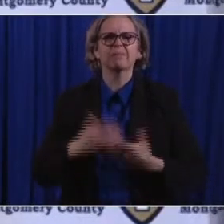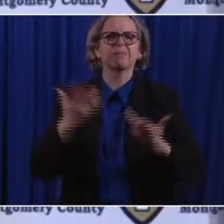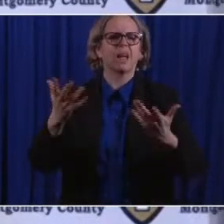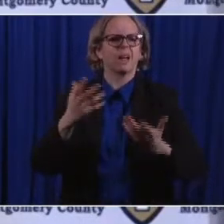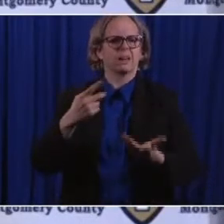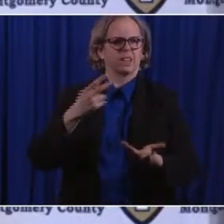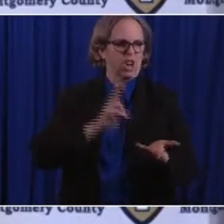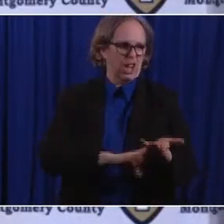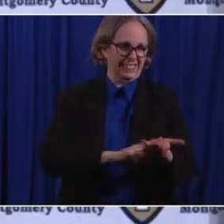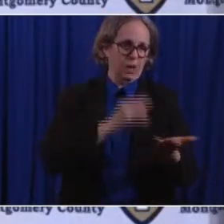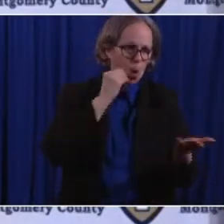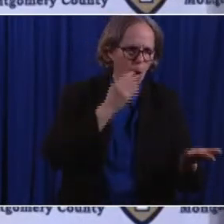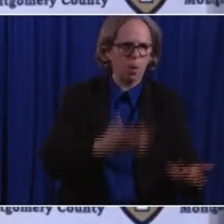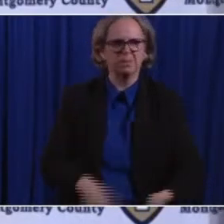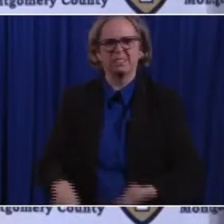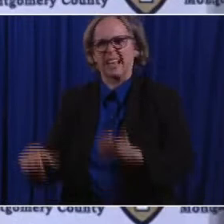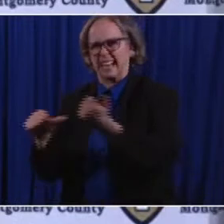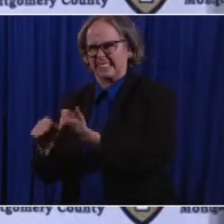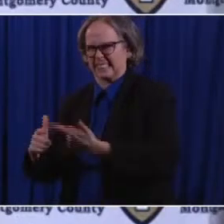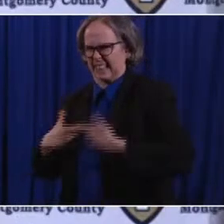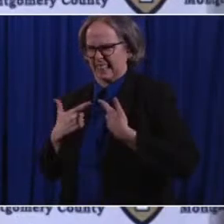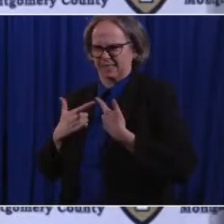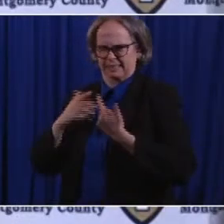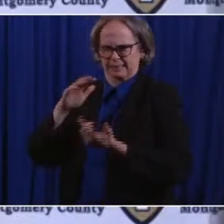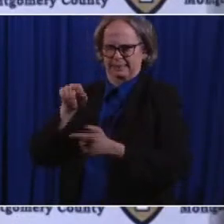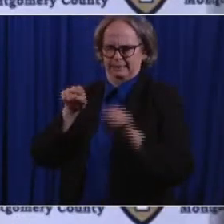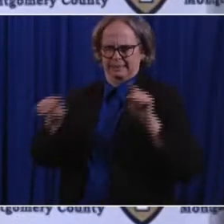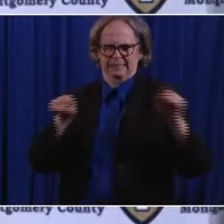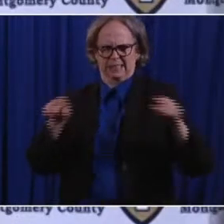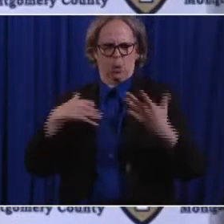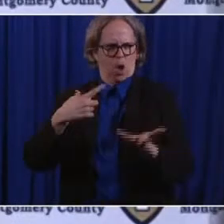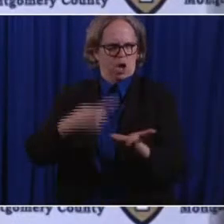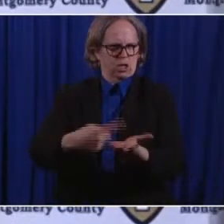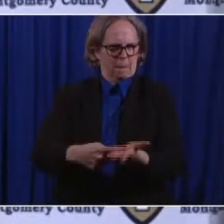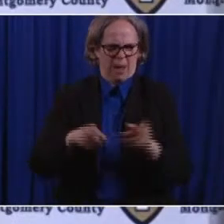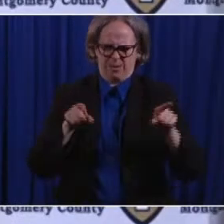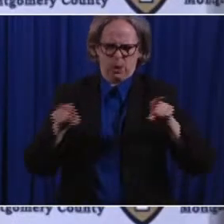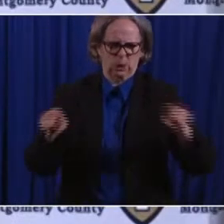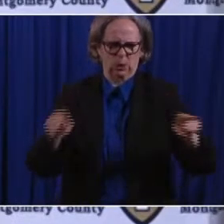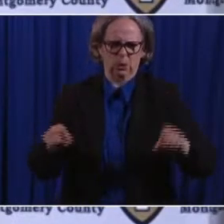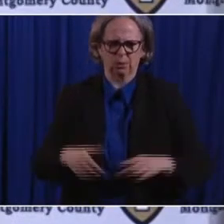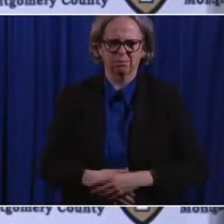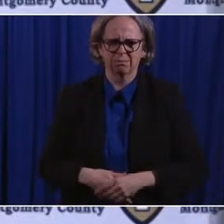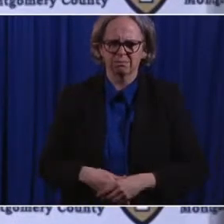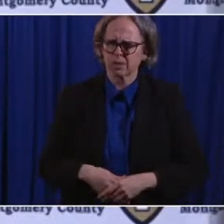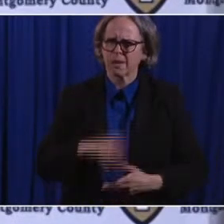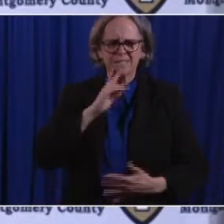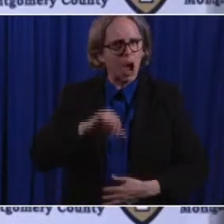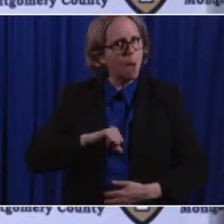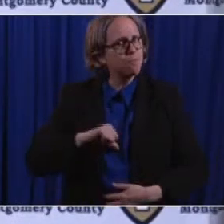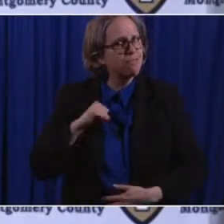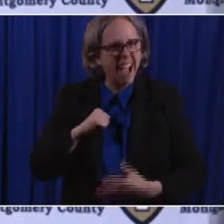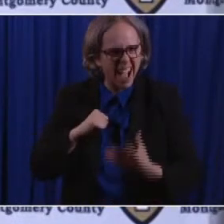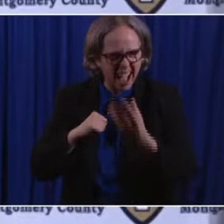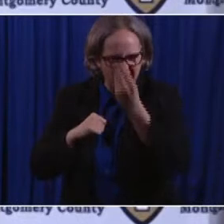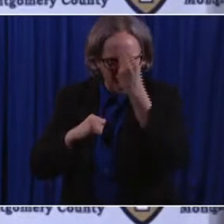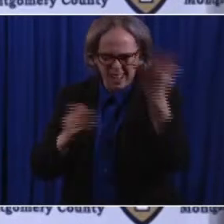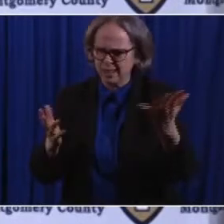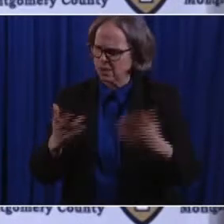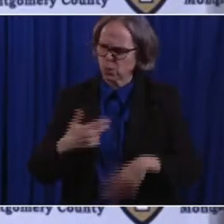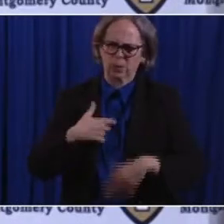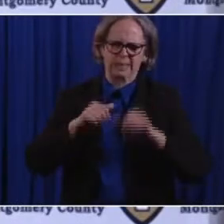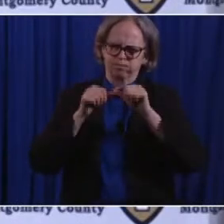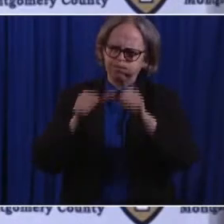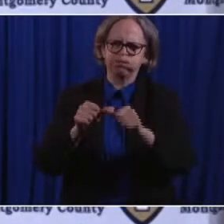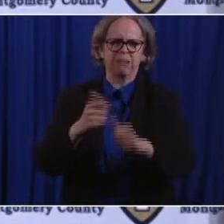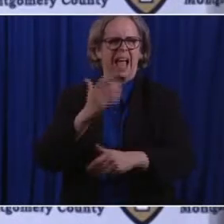continuing the vaccination. This is something that we're doing in Ohio. We're very proud of. that after we went through and gave the initial